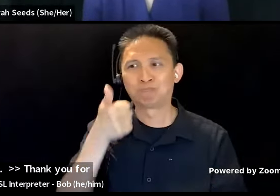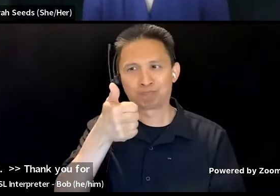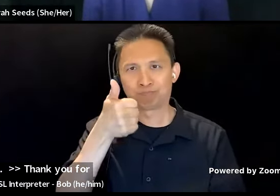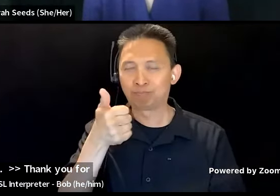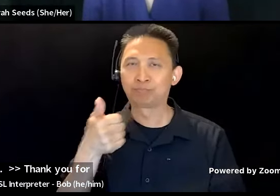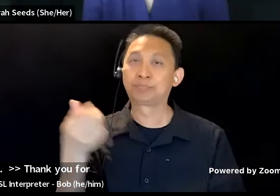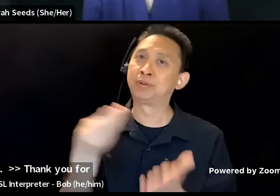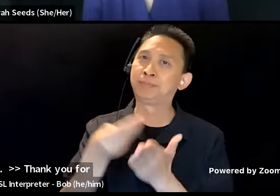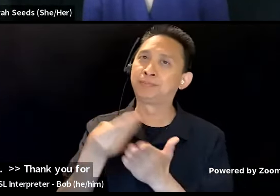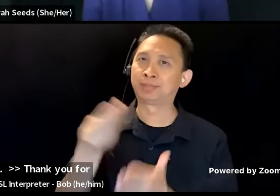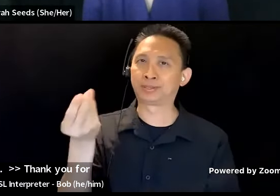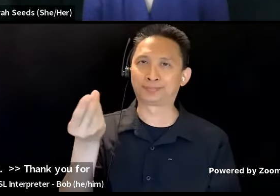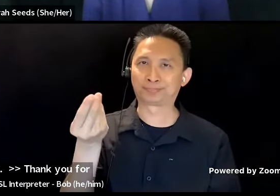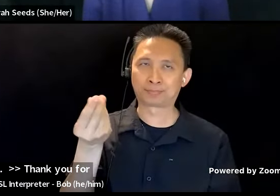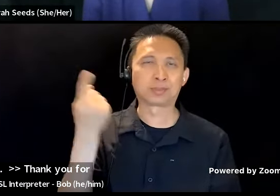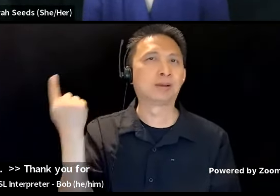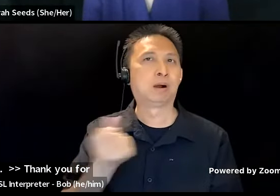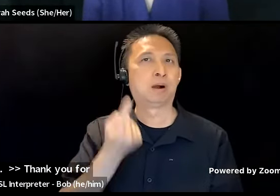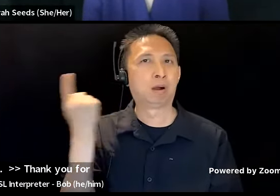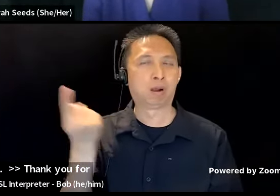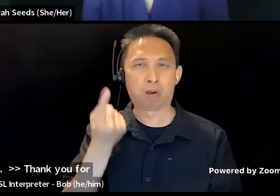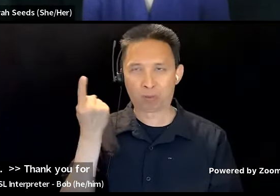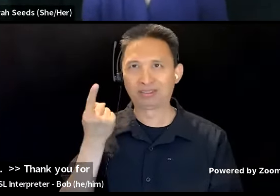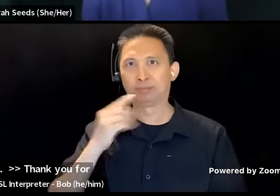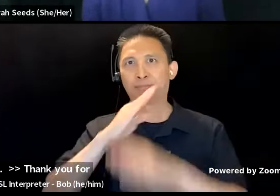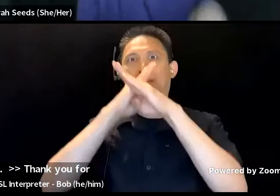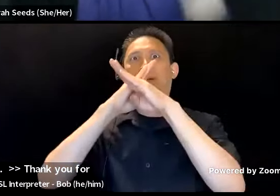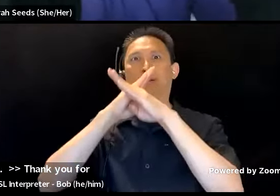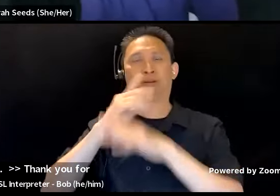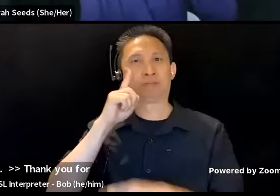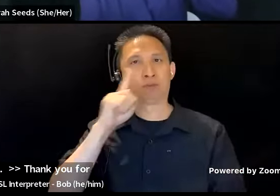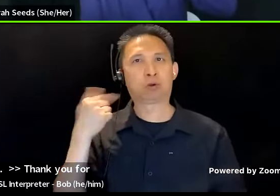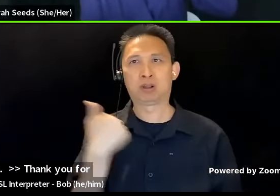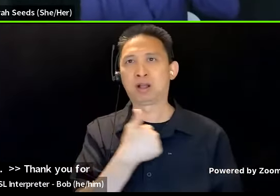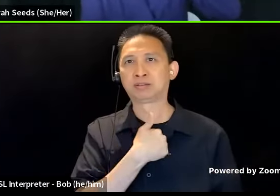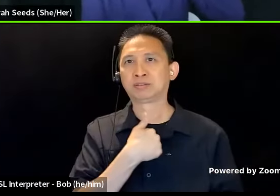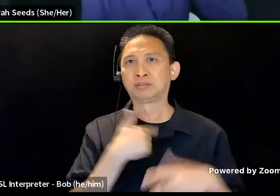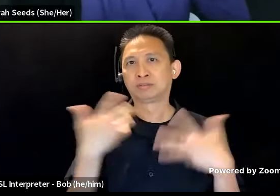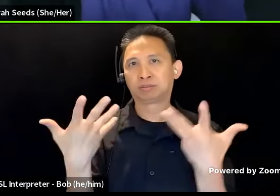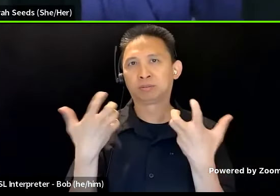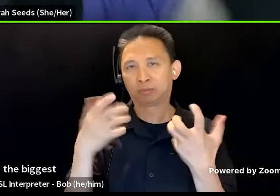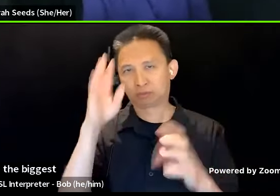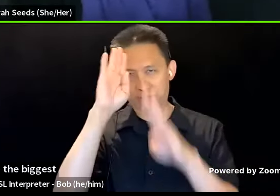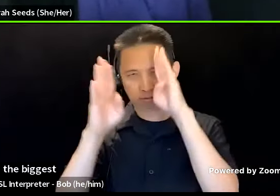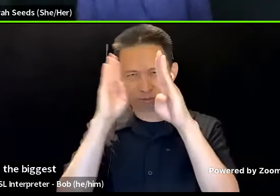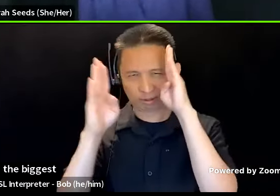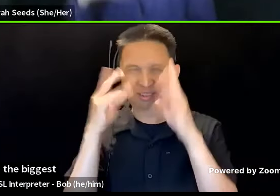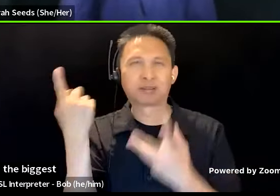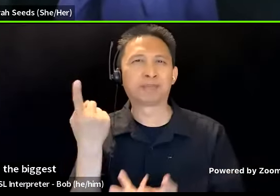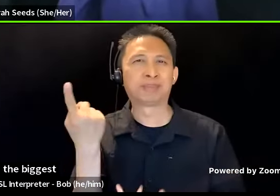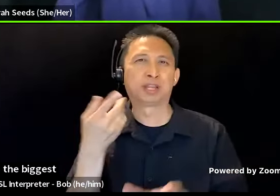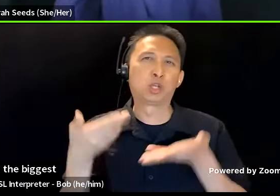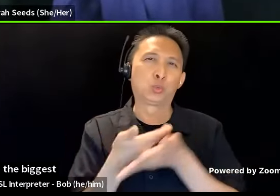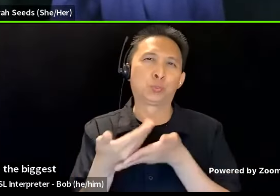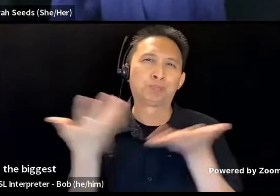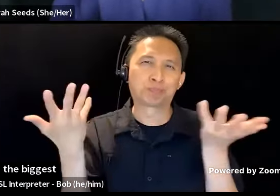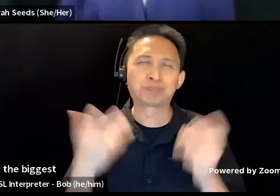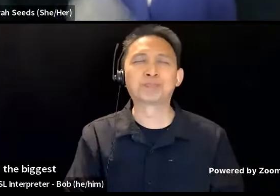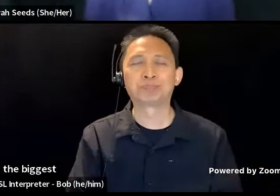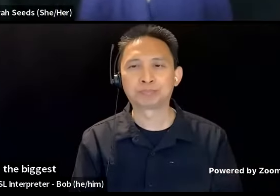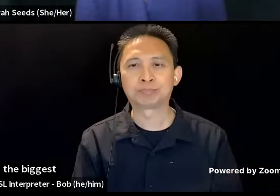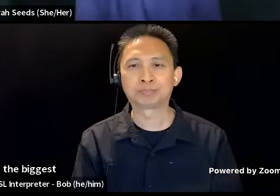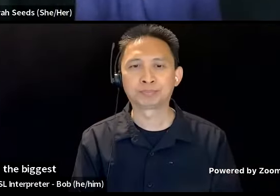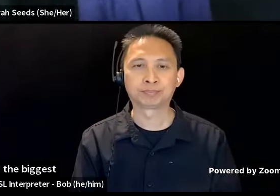money is the biggest, I think, obstacle that a lot of people face whenever wanting to create their own content. So